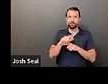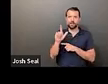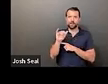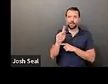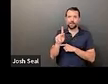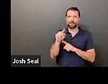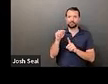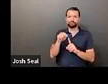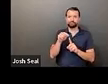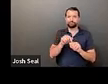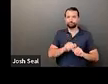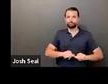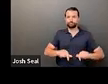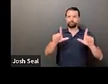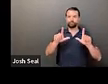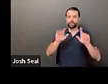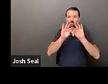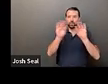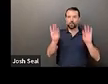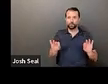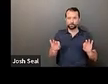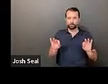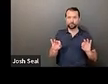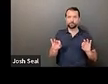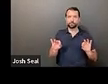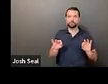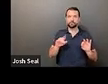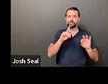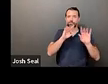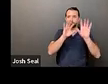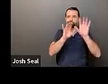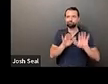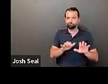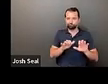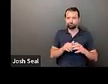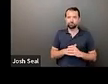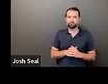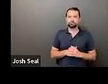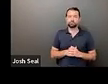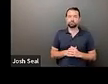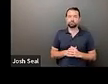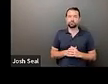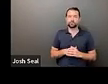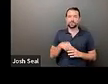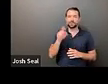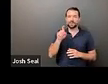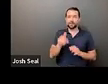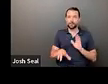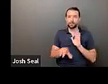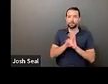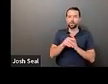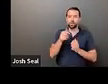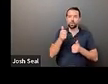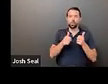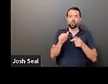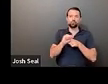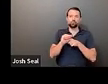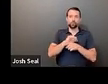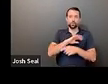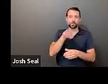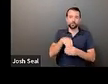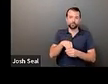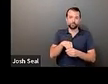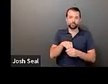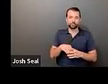that they'll fill out with a few questions, and then you'll be asked to select the training that you attended, and it should be right at the top of the